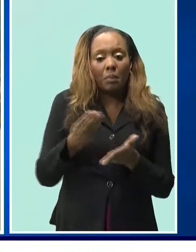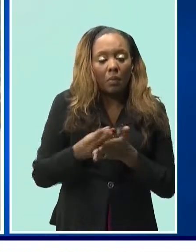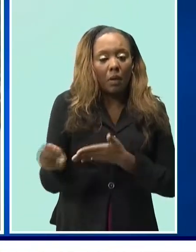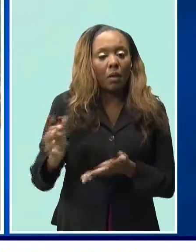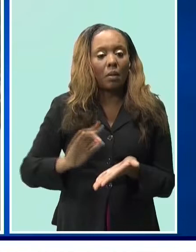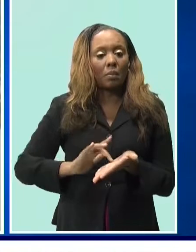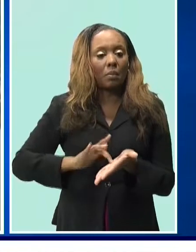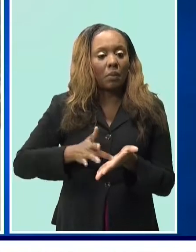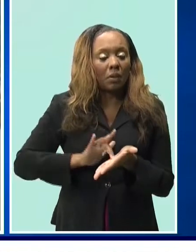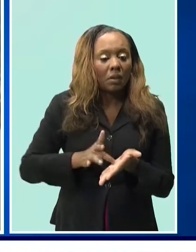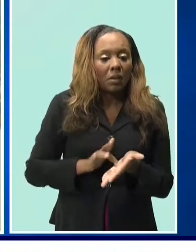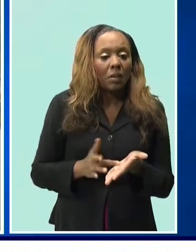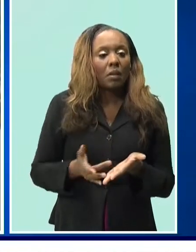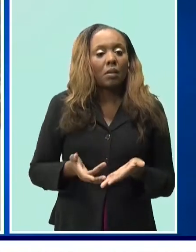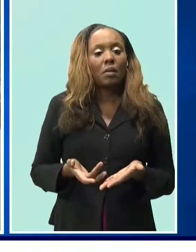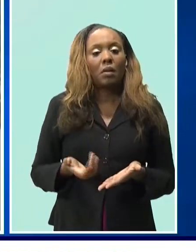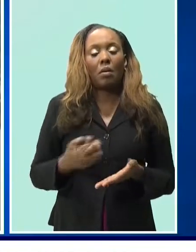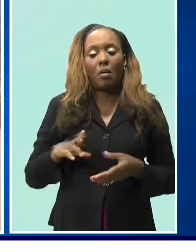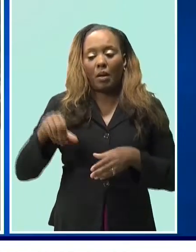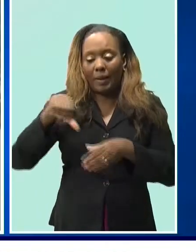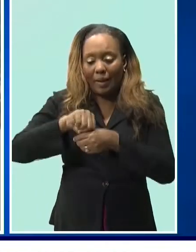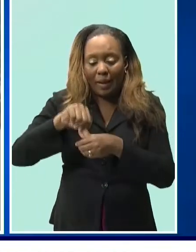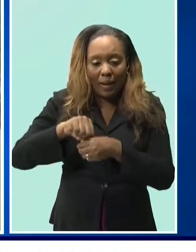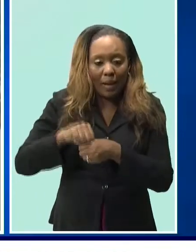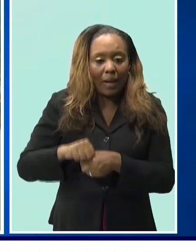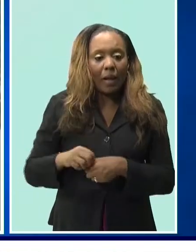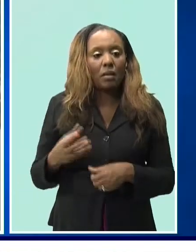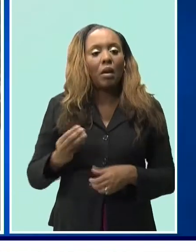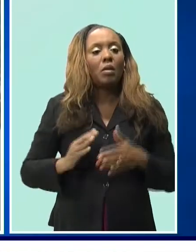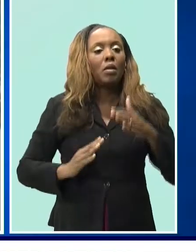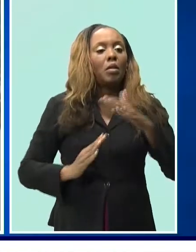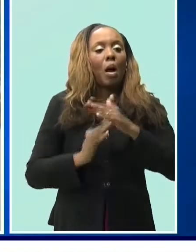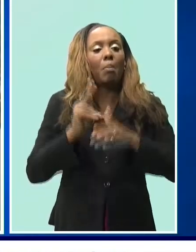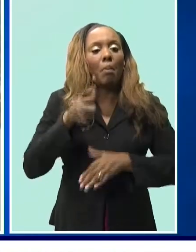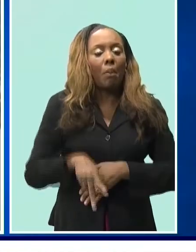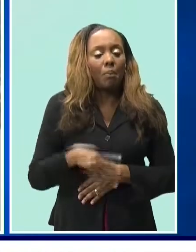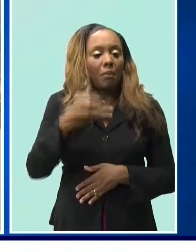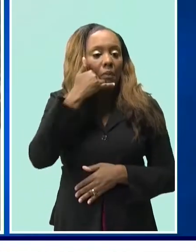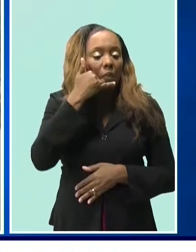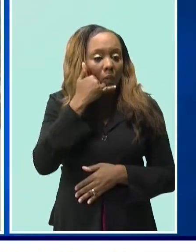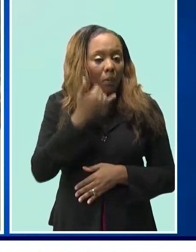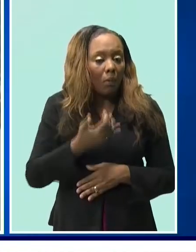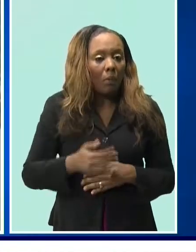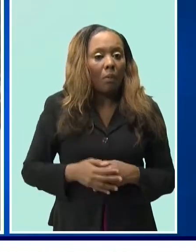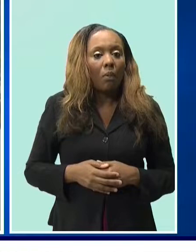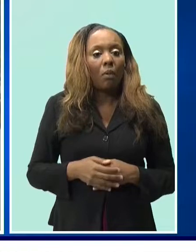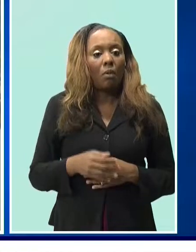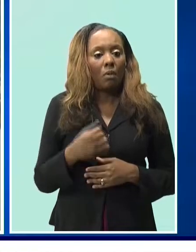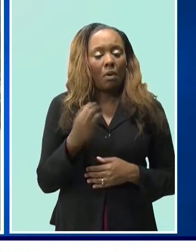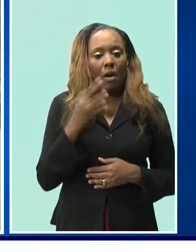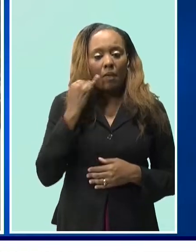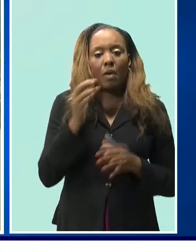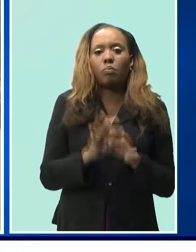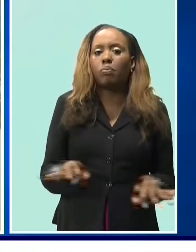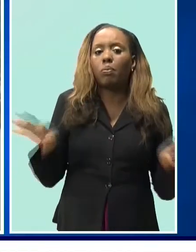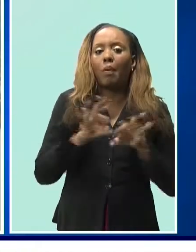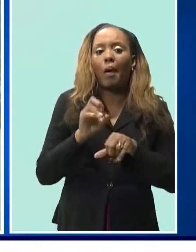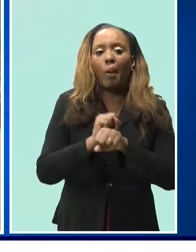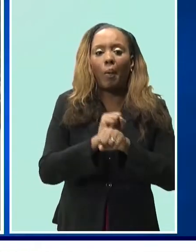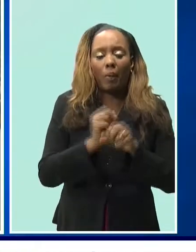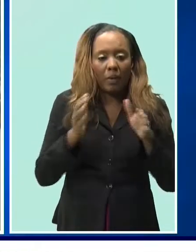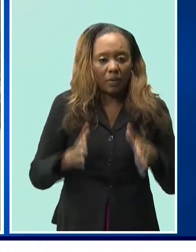or if they're going to get gasoline or top up their cell phones, or if they are one of the essential workers. These